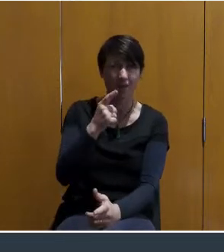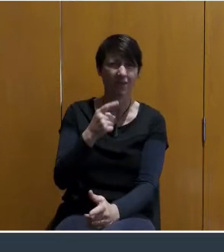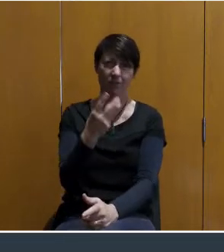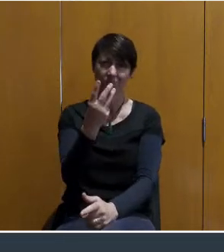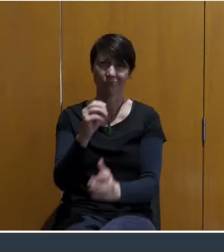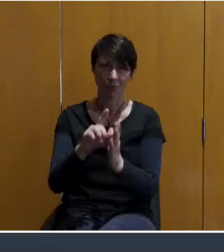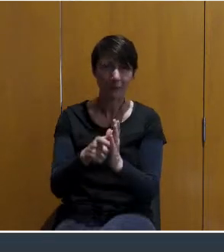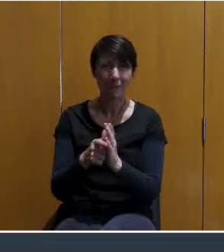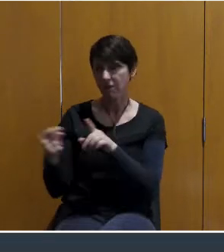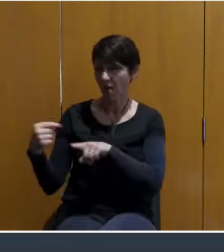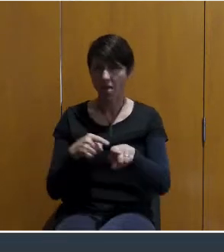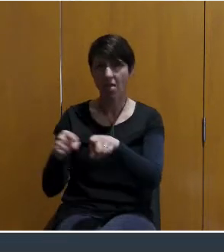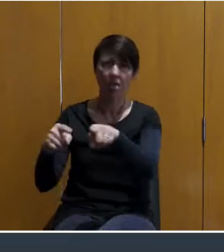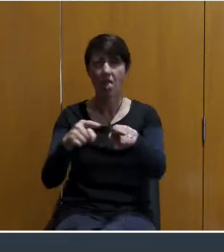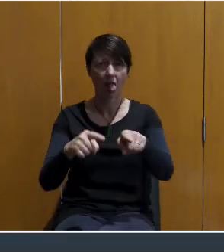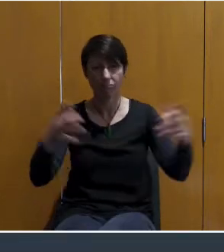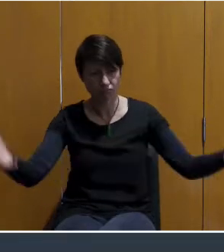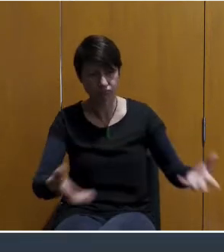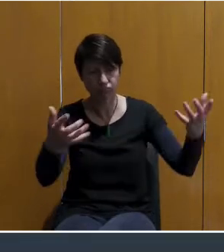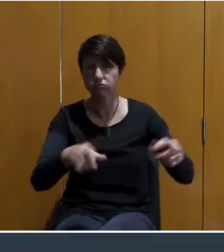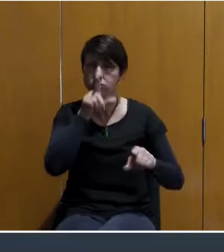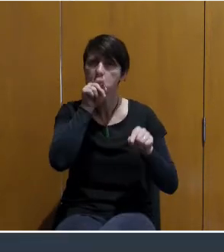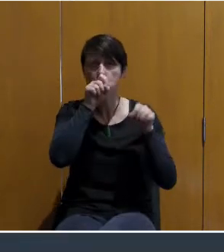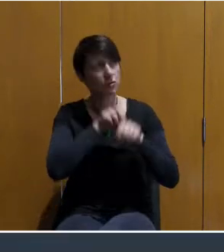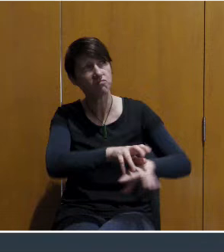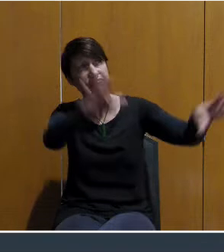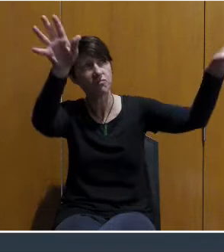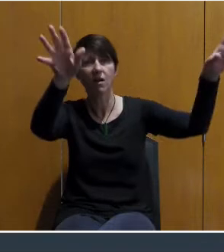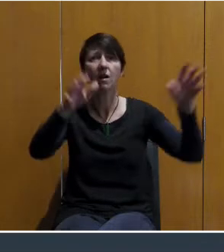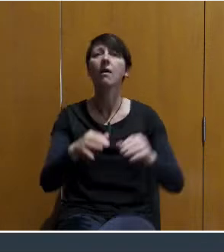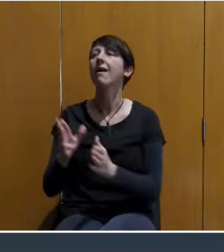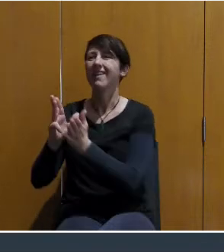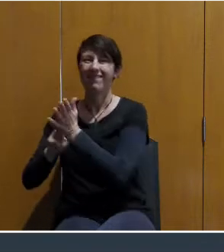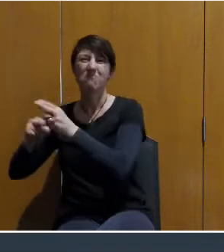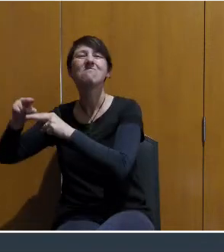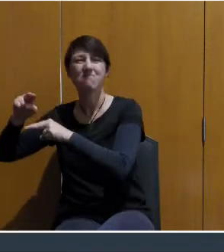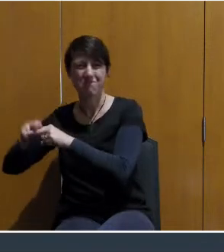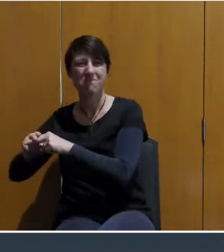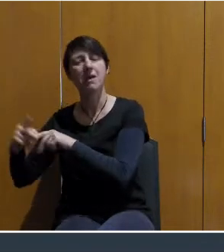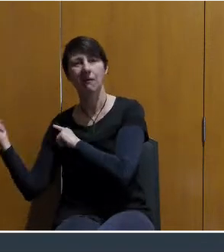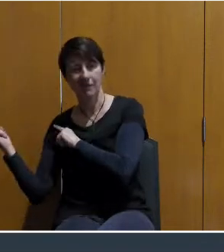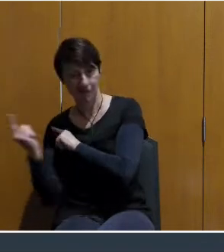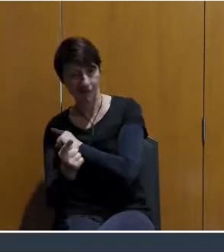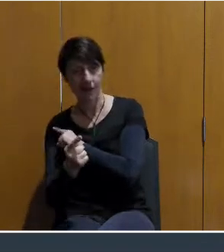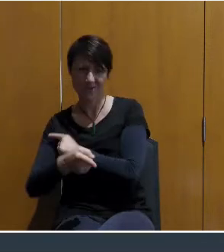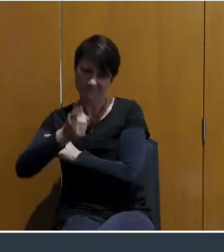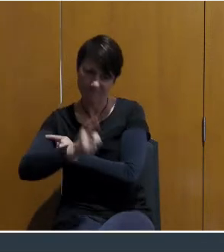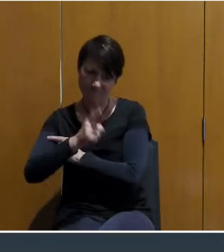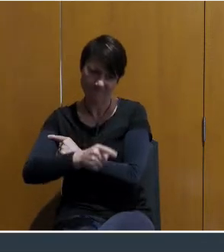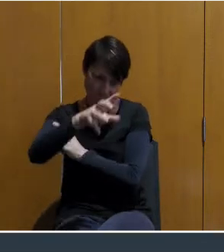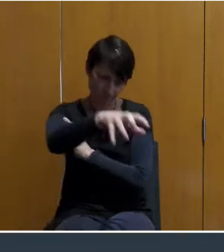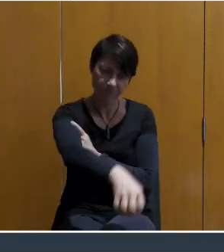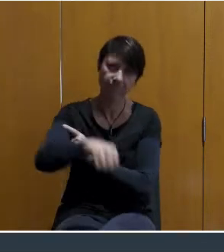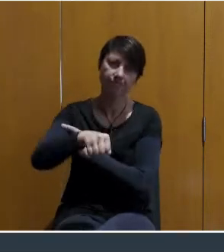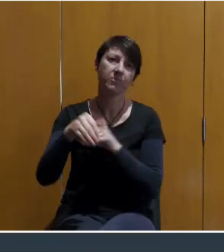reasons. But it was, as a researcher, it was horrific to